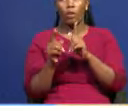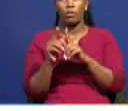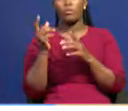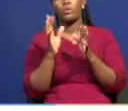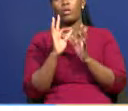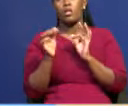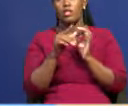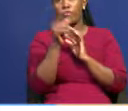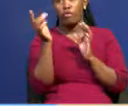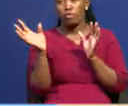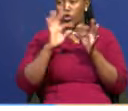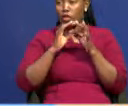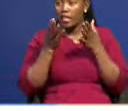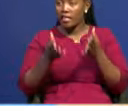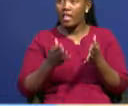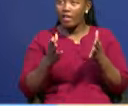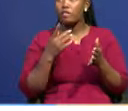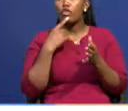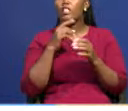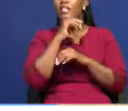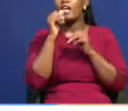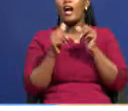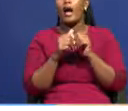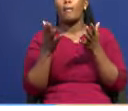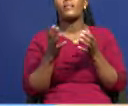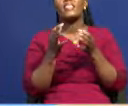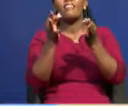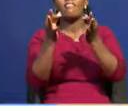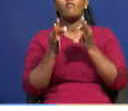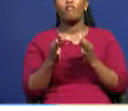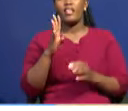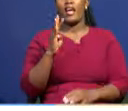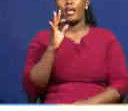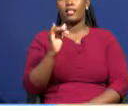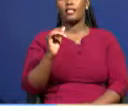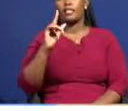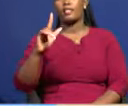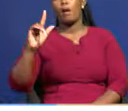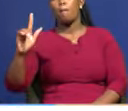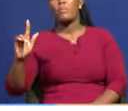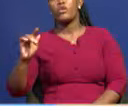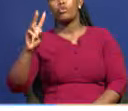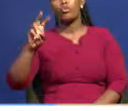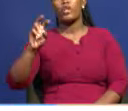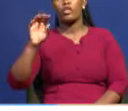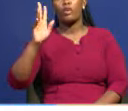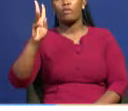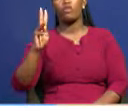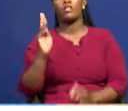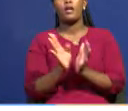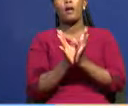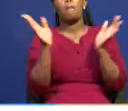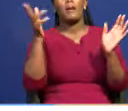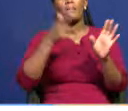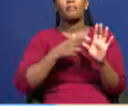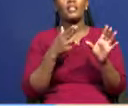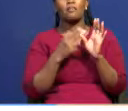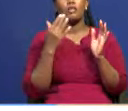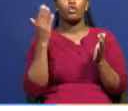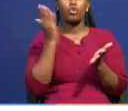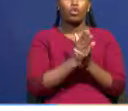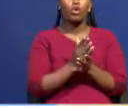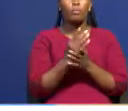you're just joining us, we're talking about the finance bill of 2024. Public participation concluded yesterday, but we have